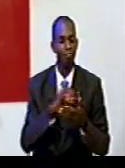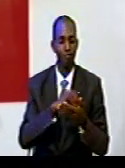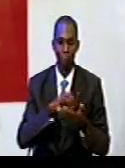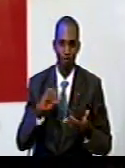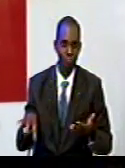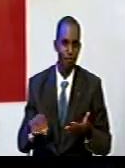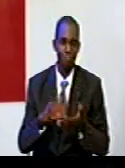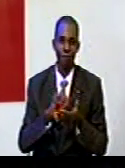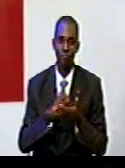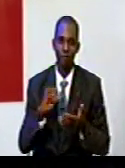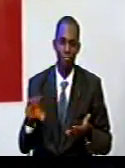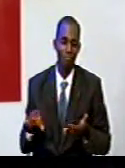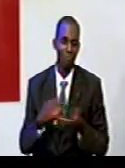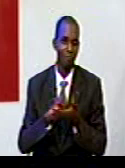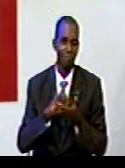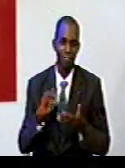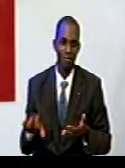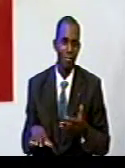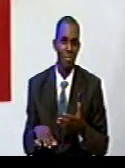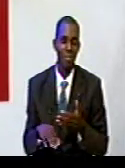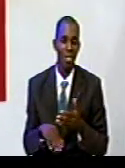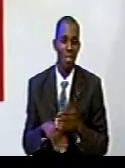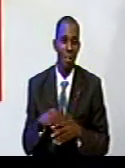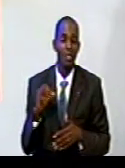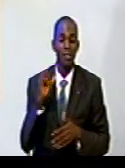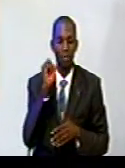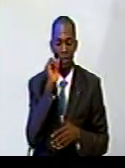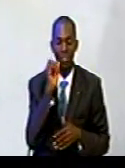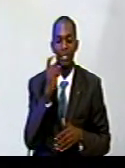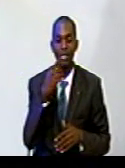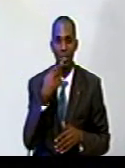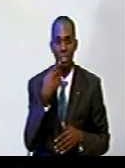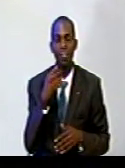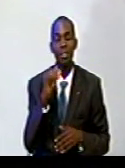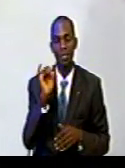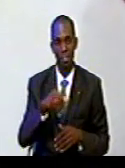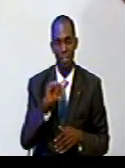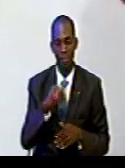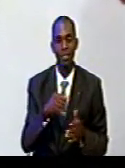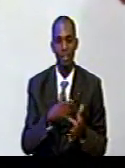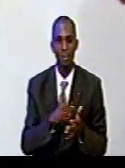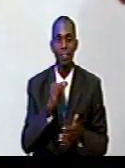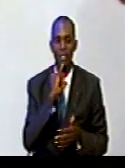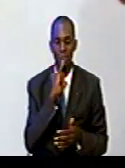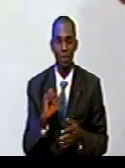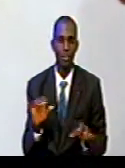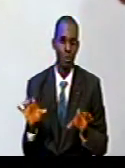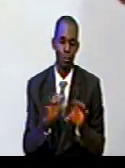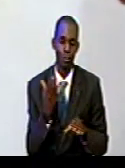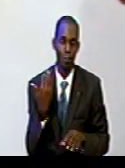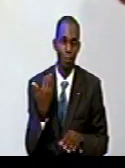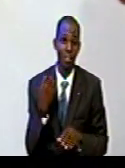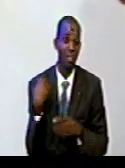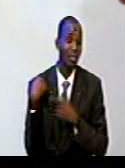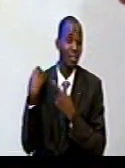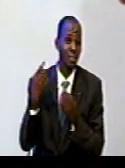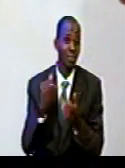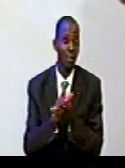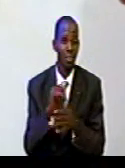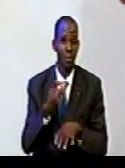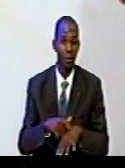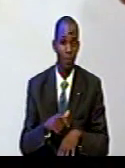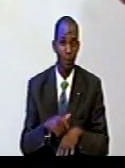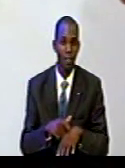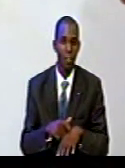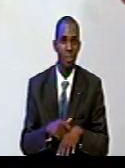saying, flush out, crush out, flush away, flush away, flush away, I say, yes, it is